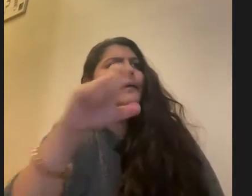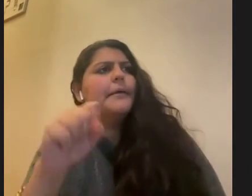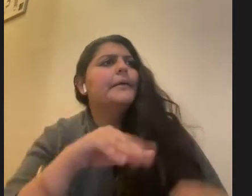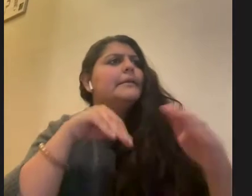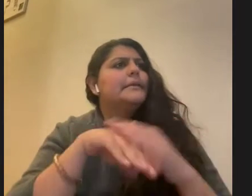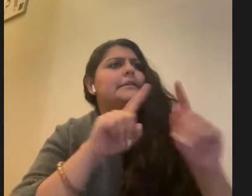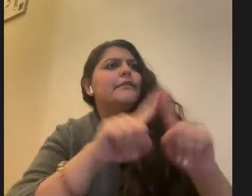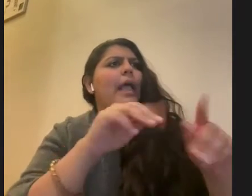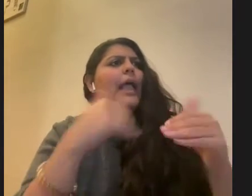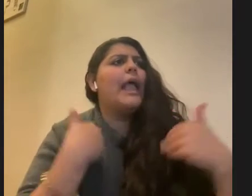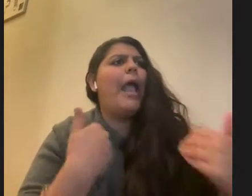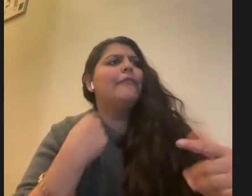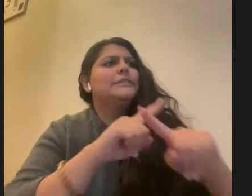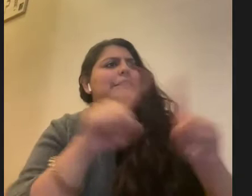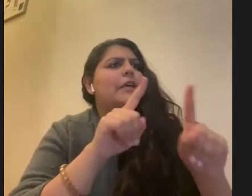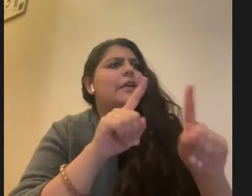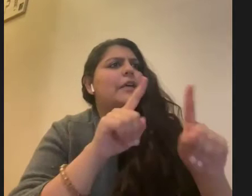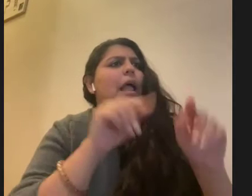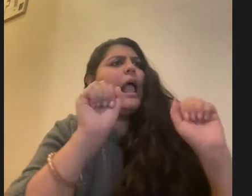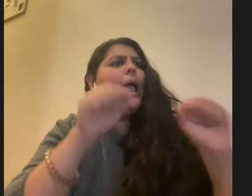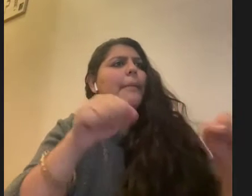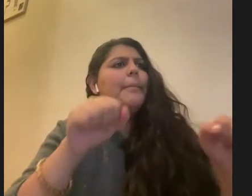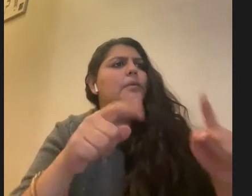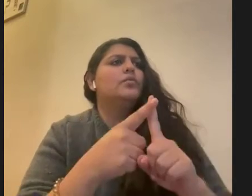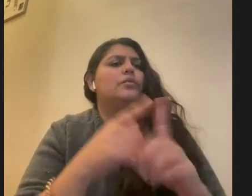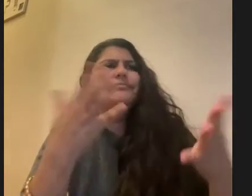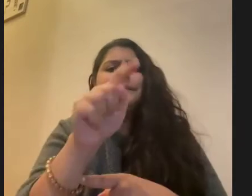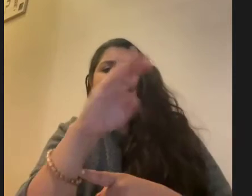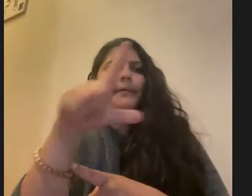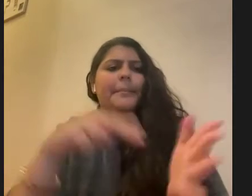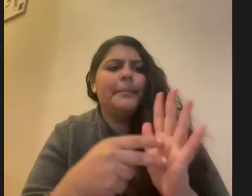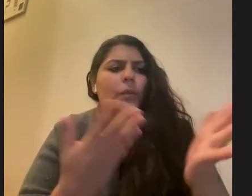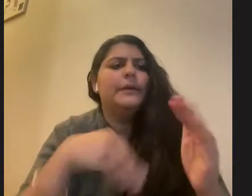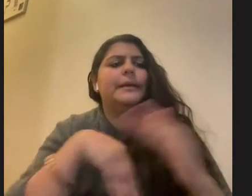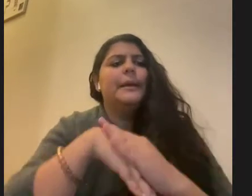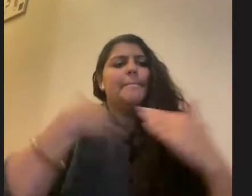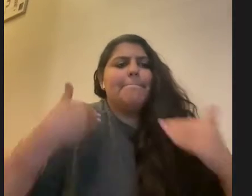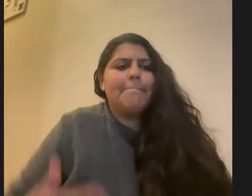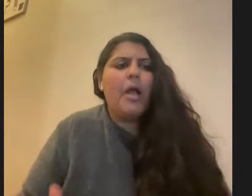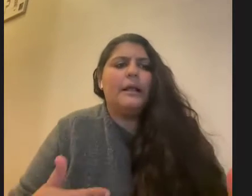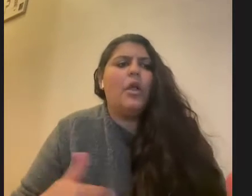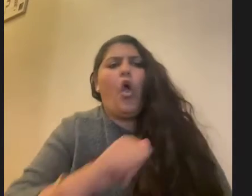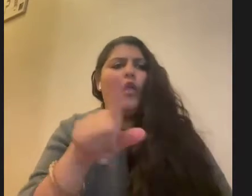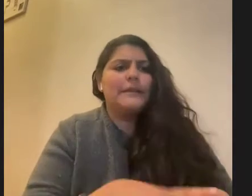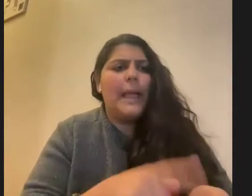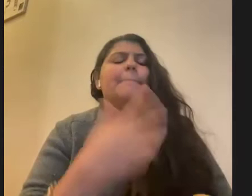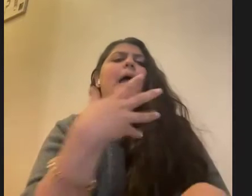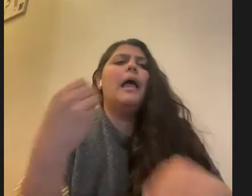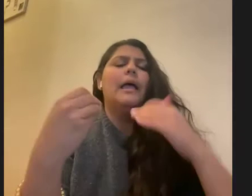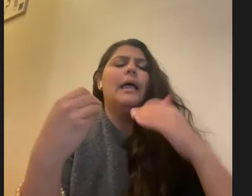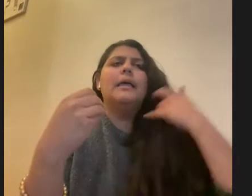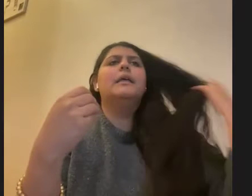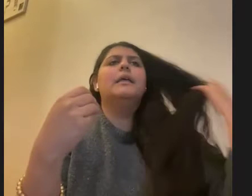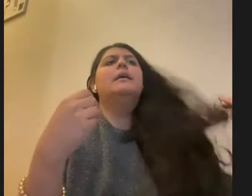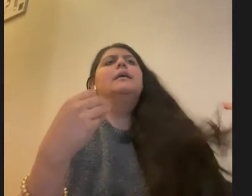propensities to Yeah. regrow. Stem cells are like in our bodies all the time. And some parts of our bodies